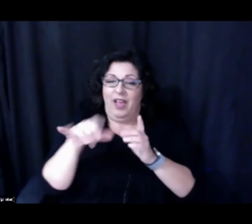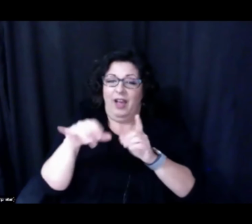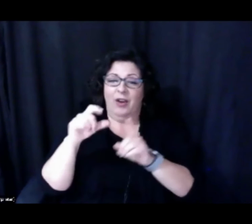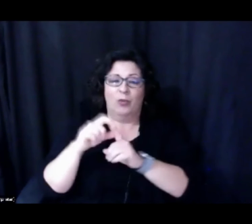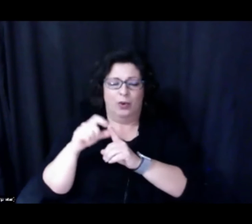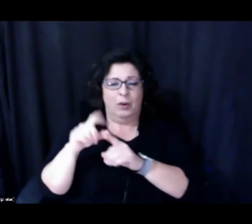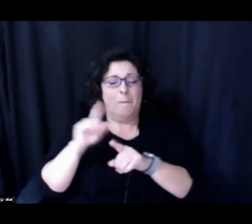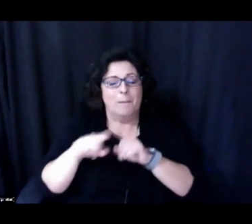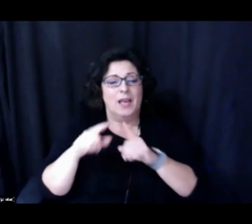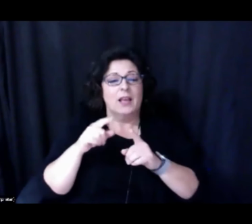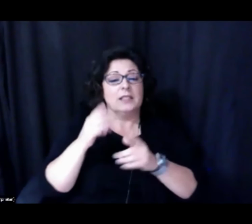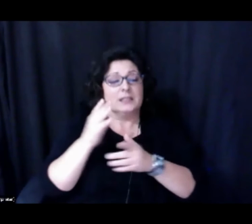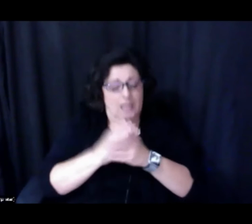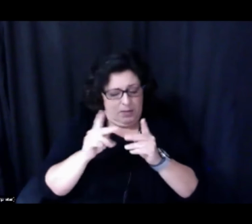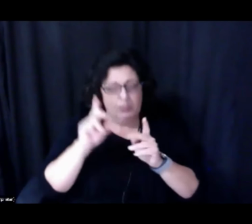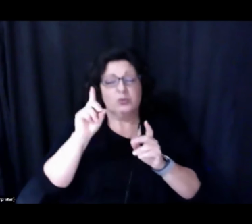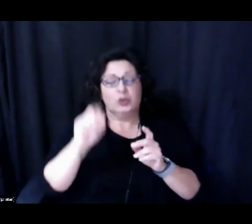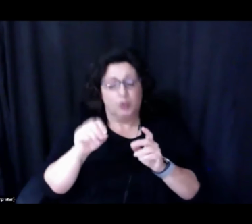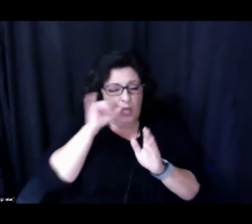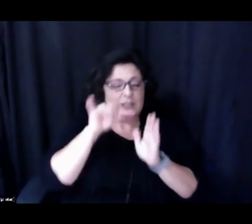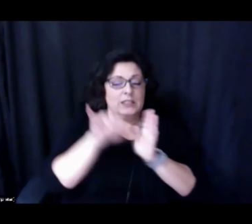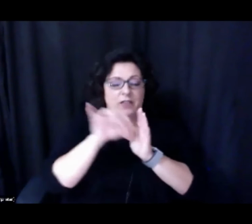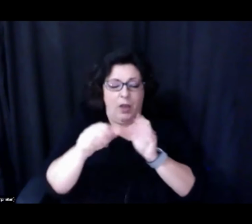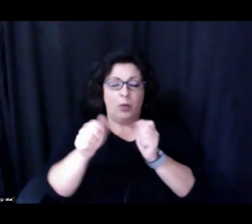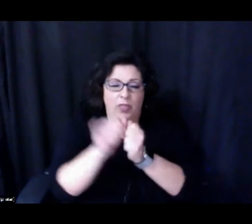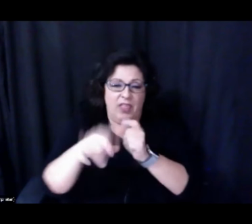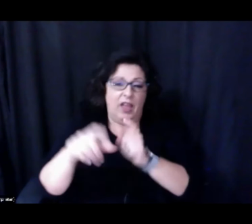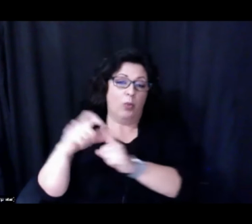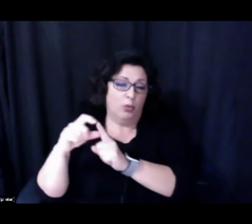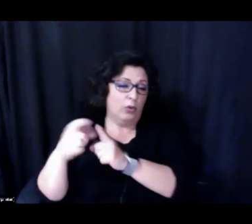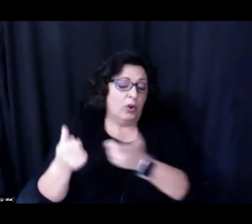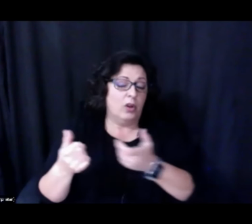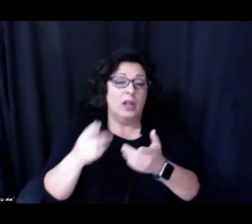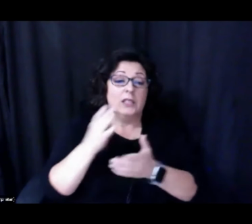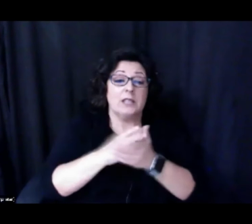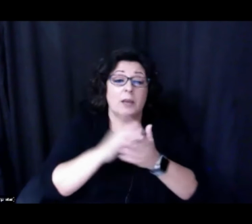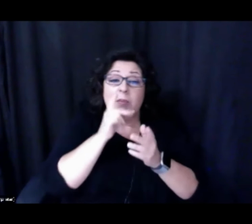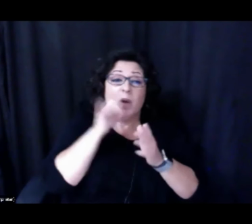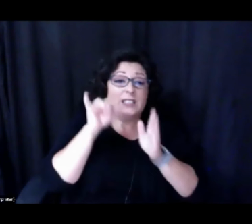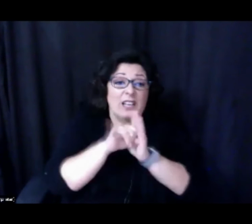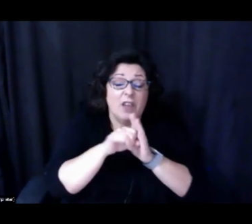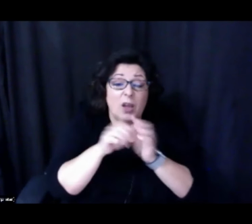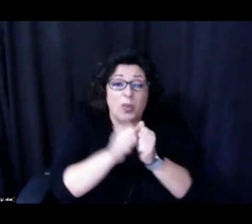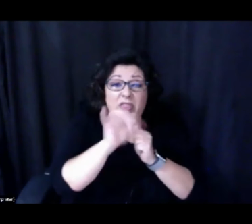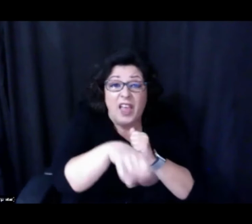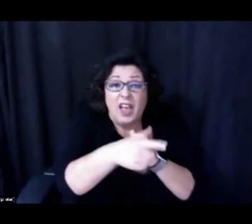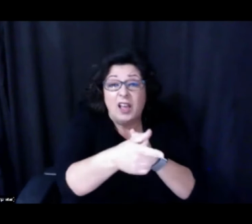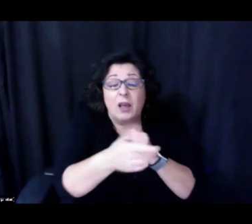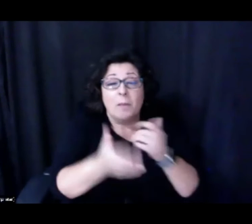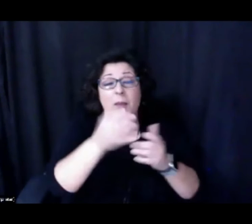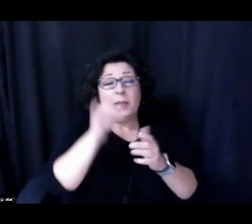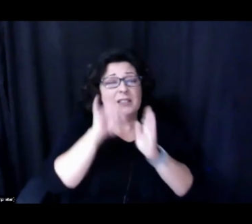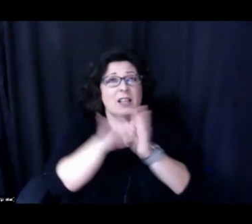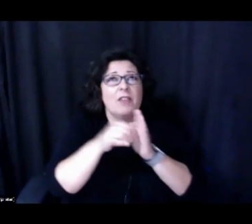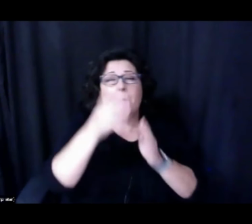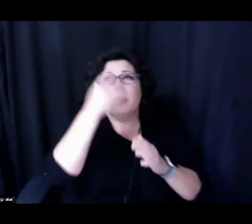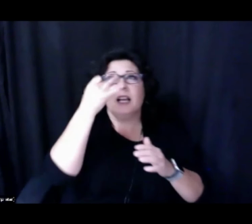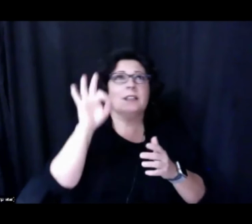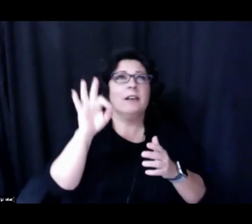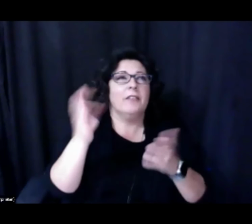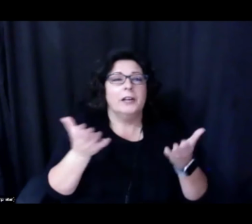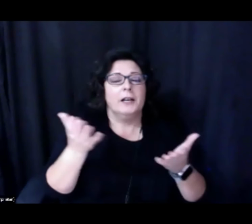people do identify with that term. Some people who identify with it will identify with it